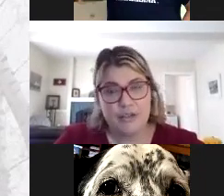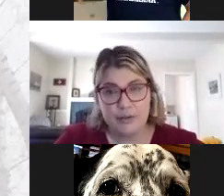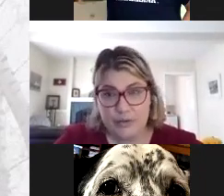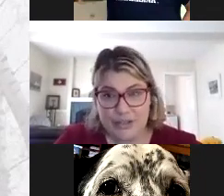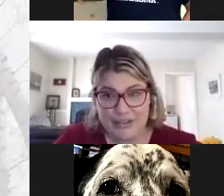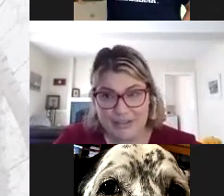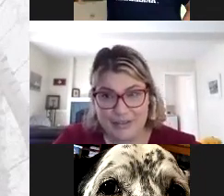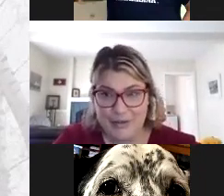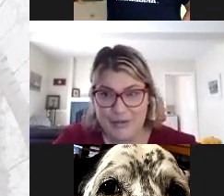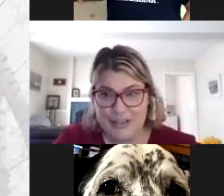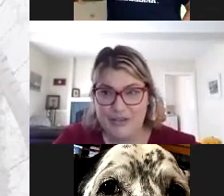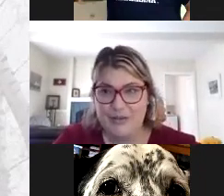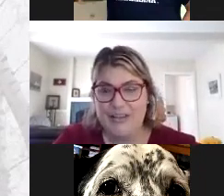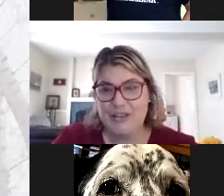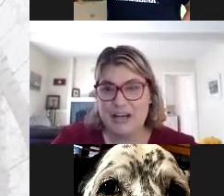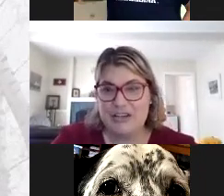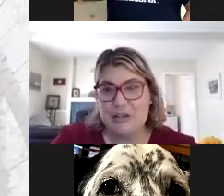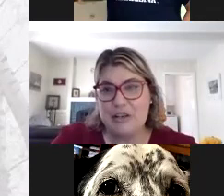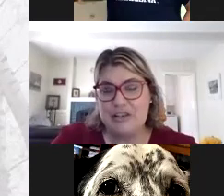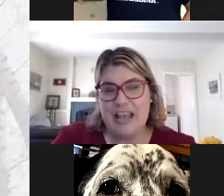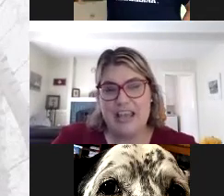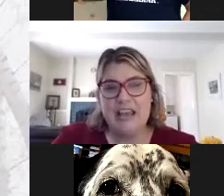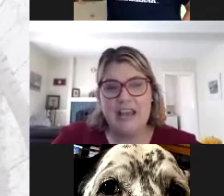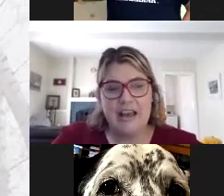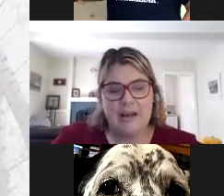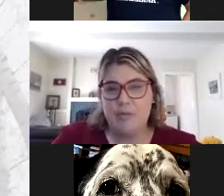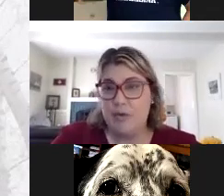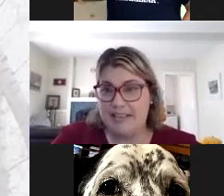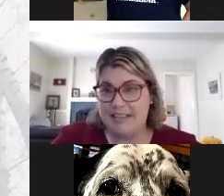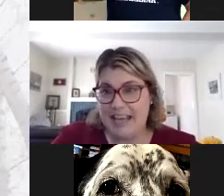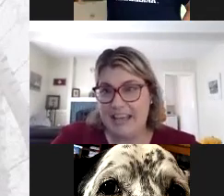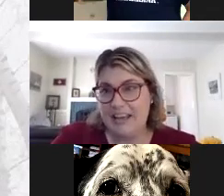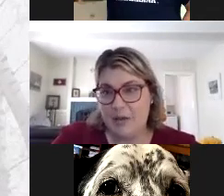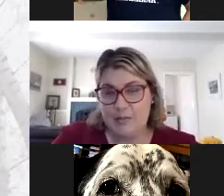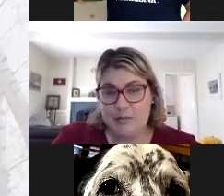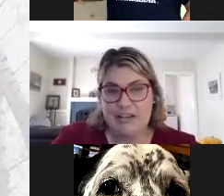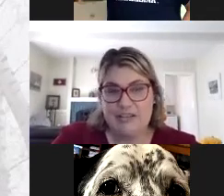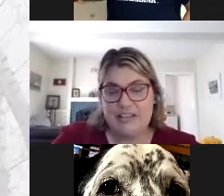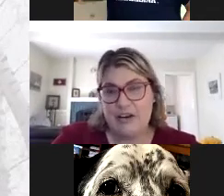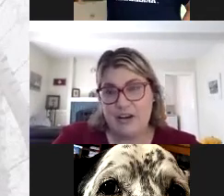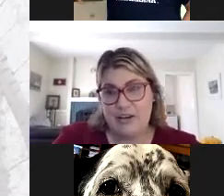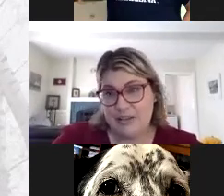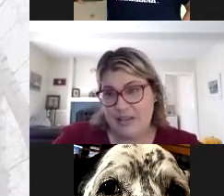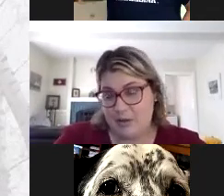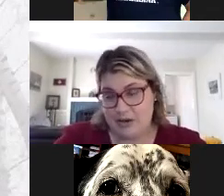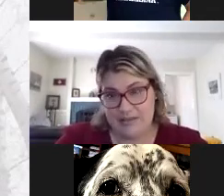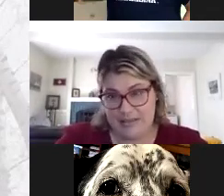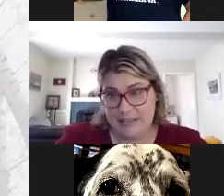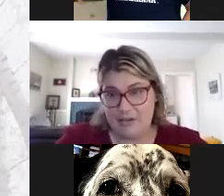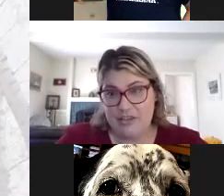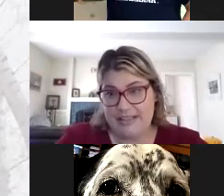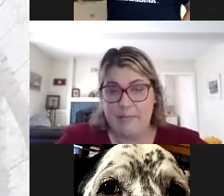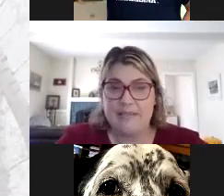Their solutions to those issues and the direction in which they want to take those particular scenarios is where